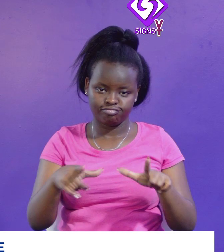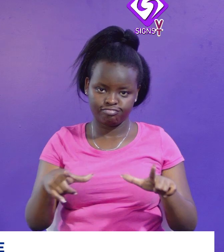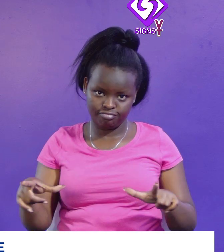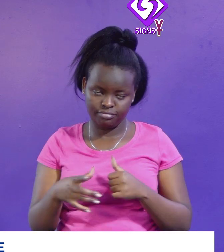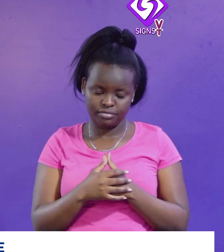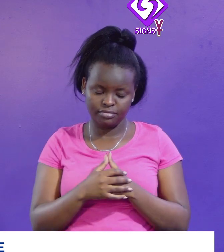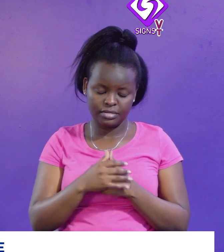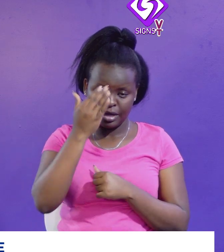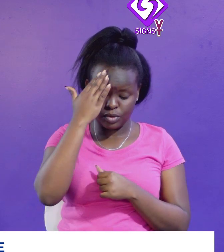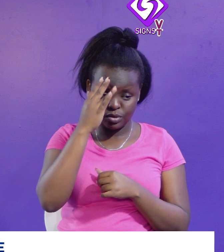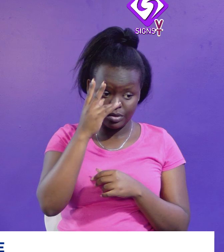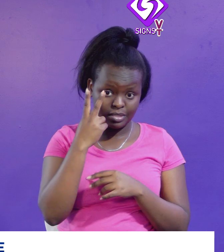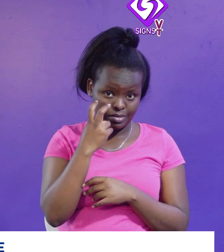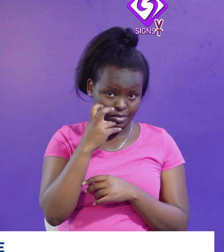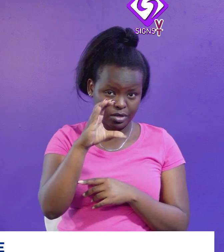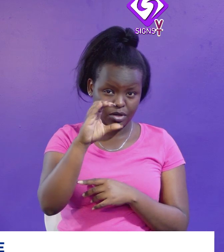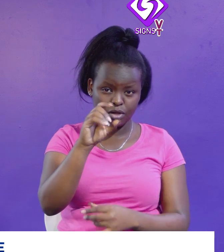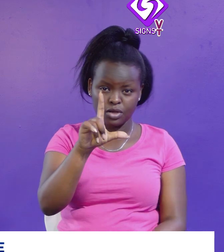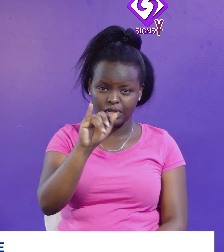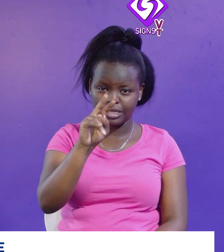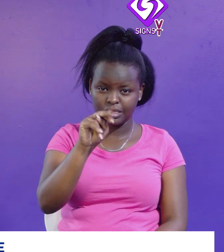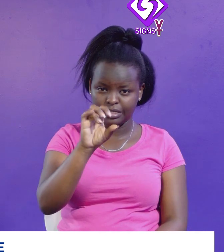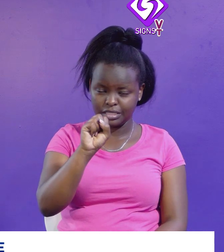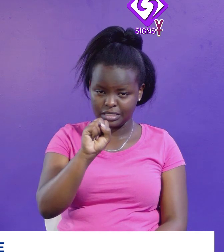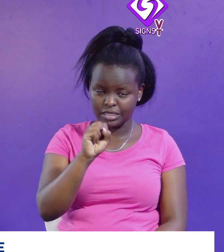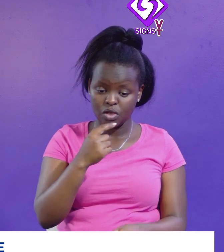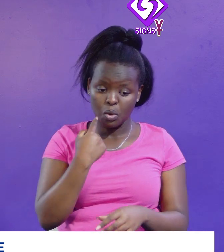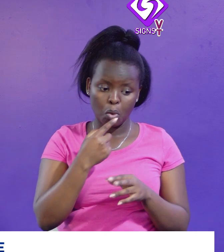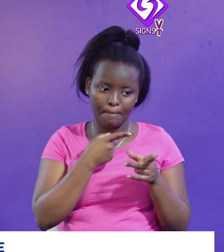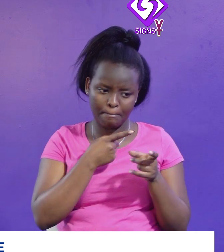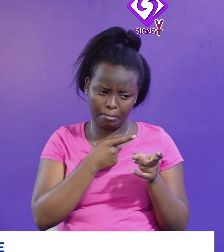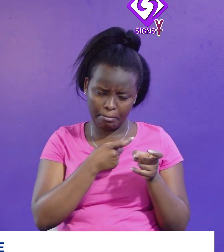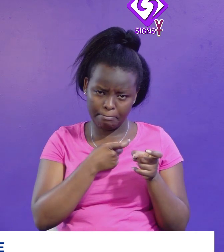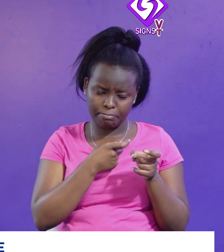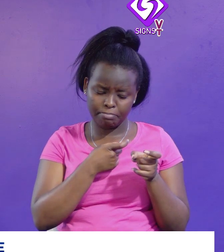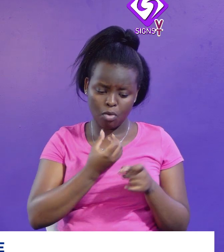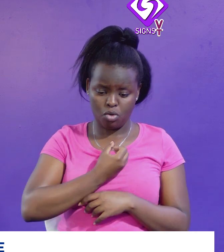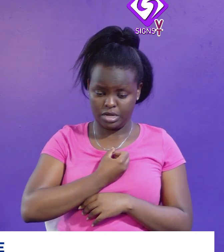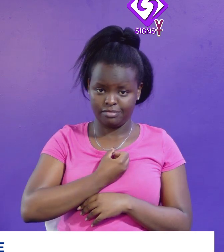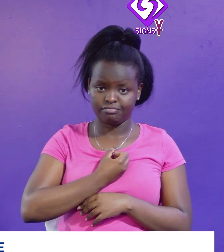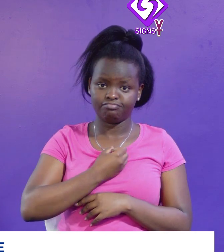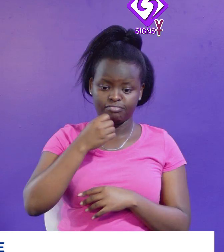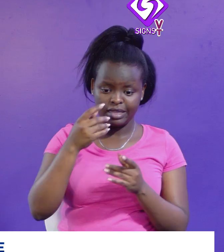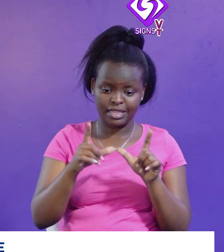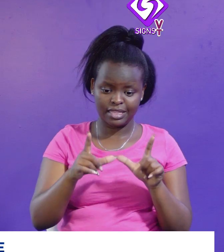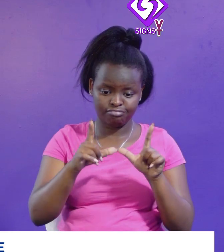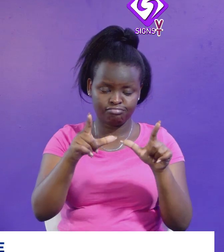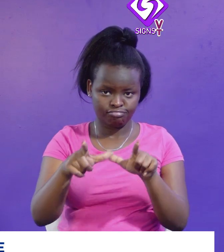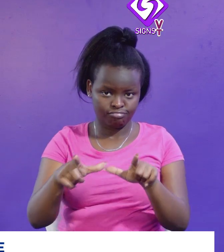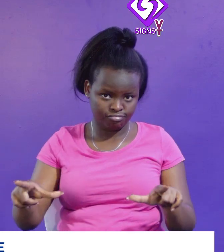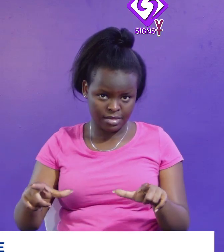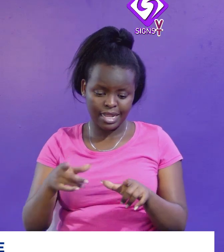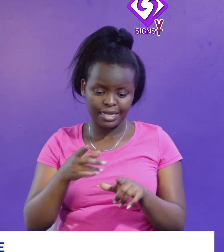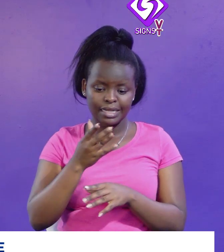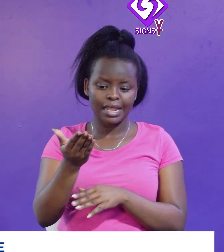the suspect as Collins Liali, who is accused of withholding the title deed and demanding the money as release